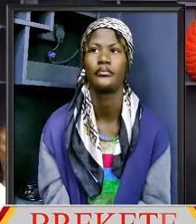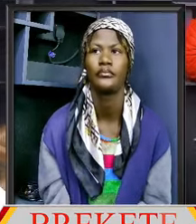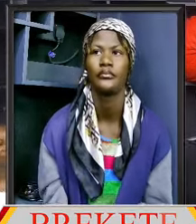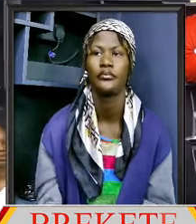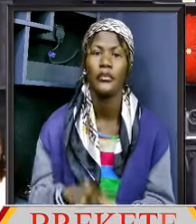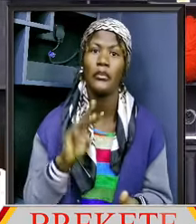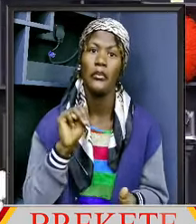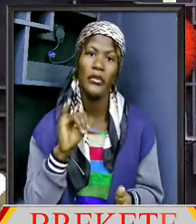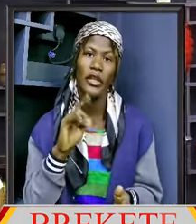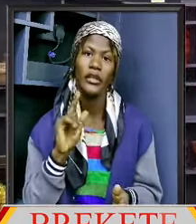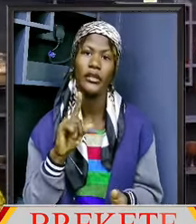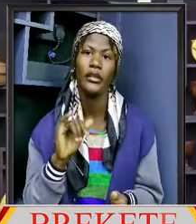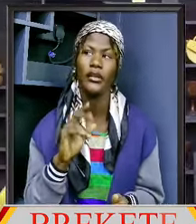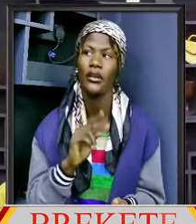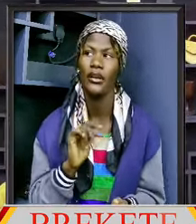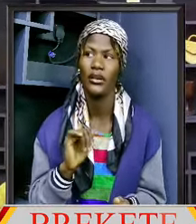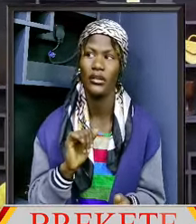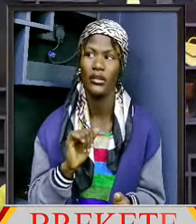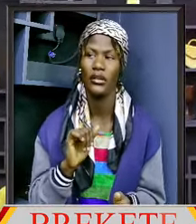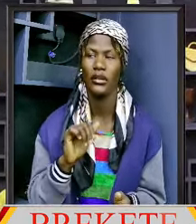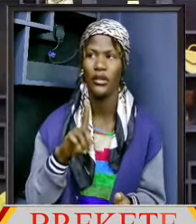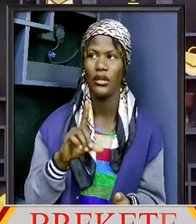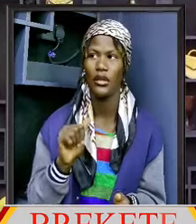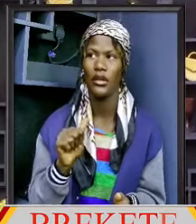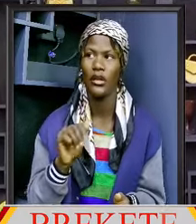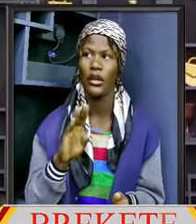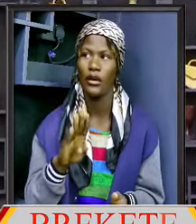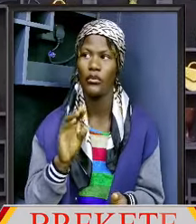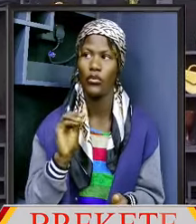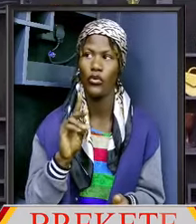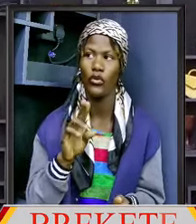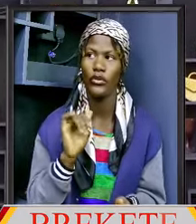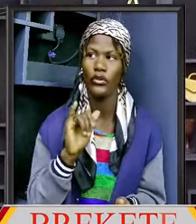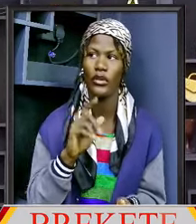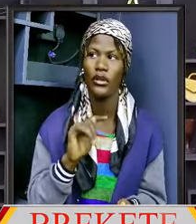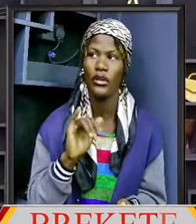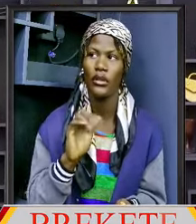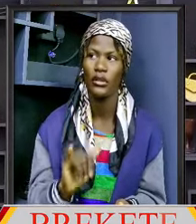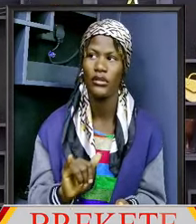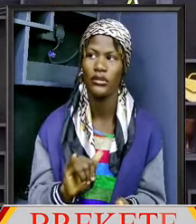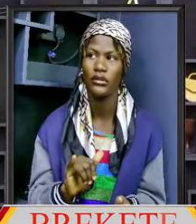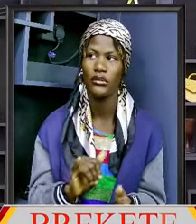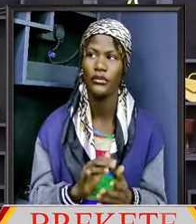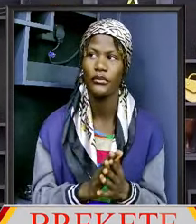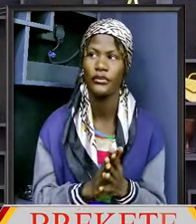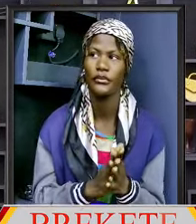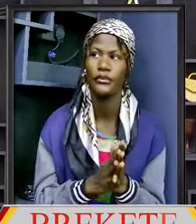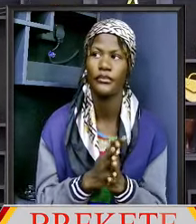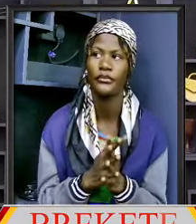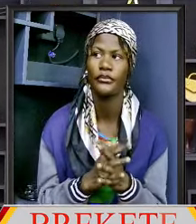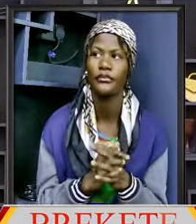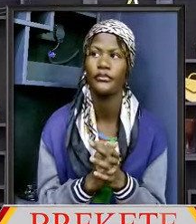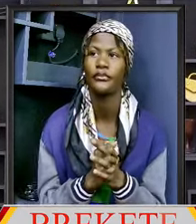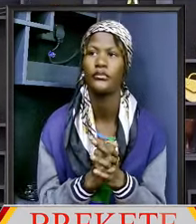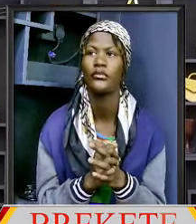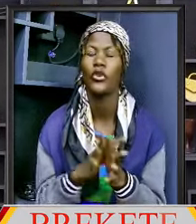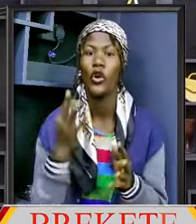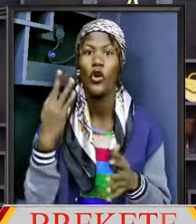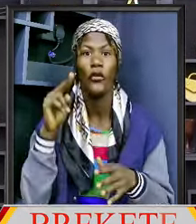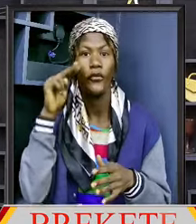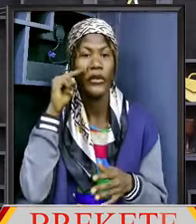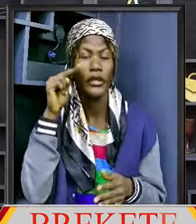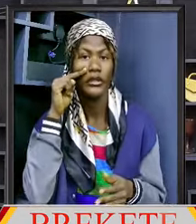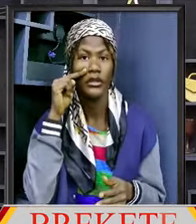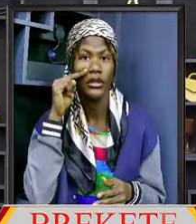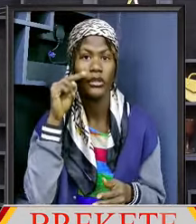medical laboratory. No. Medical laboratory scientist of Nigeria.